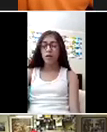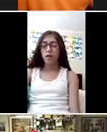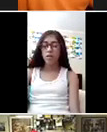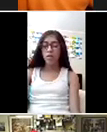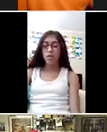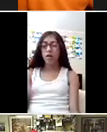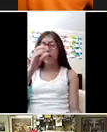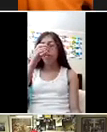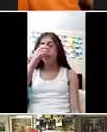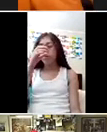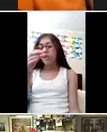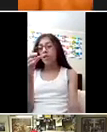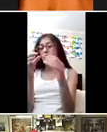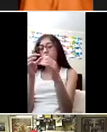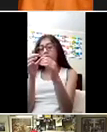Keep going.